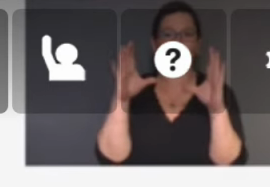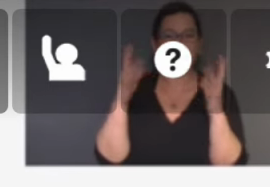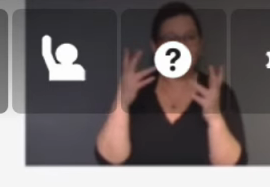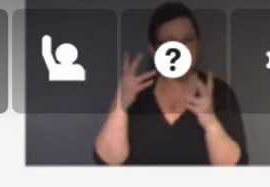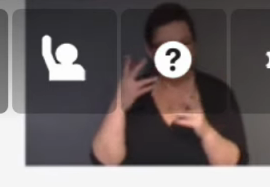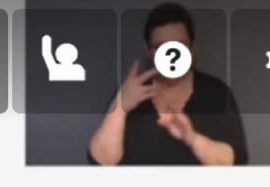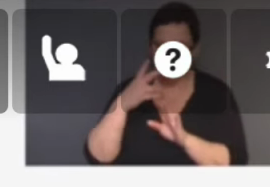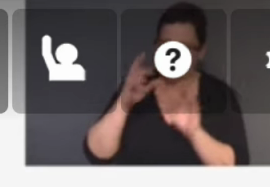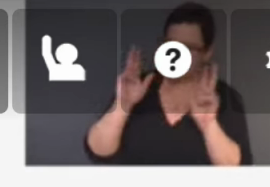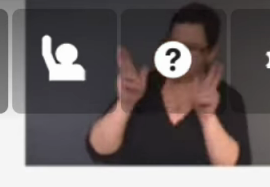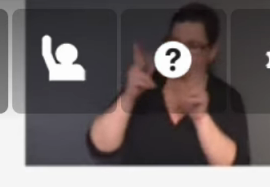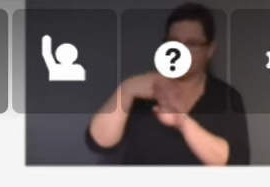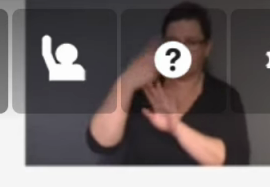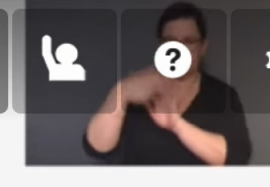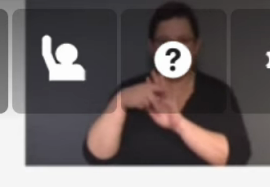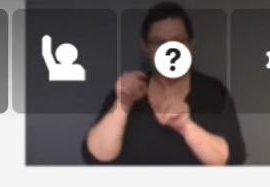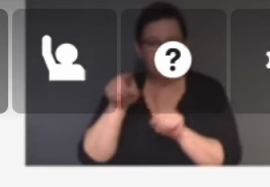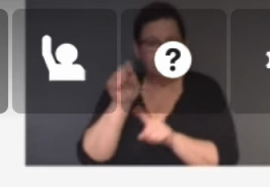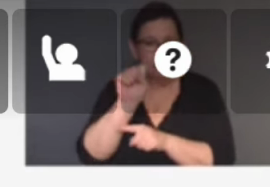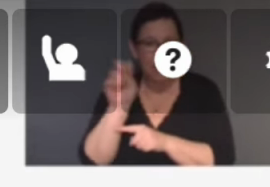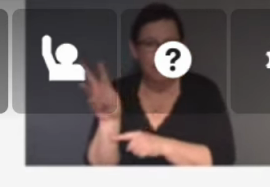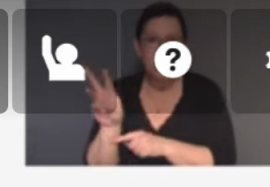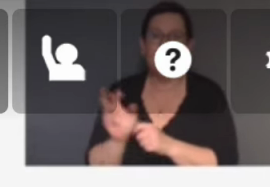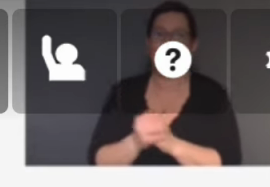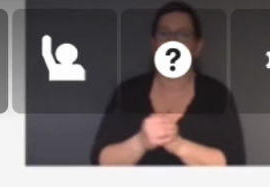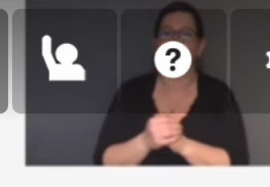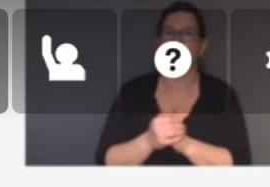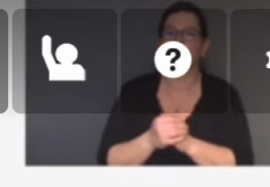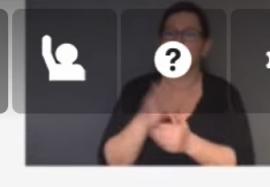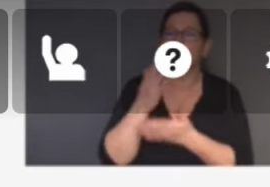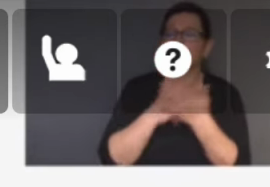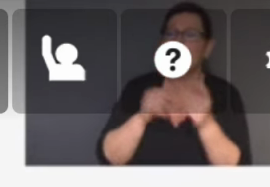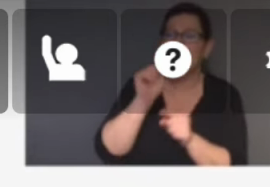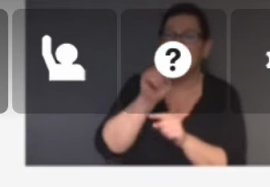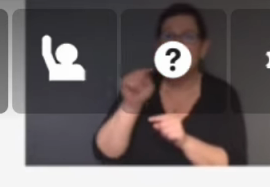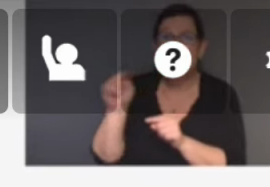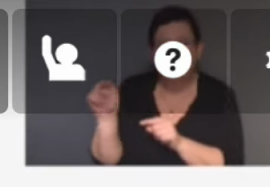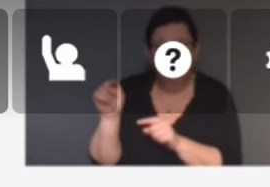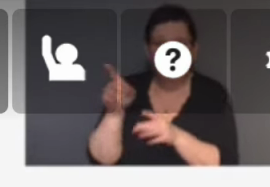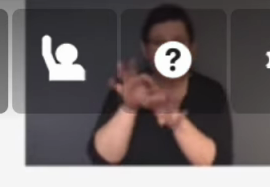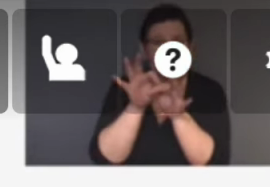The tax software guides you and calculates everything for you.